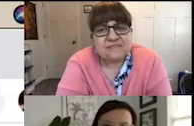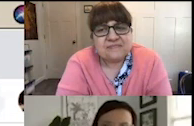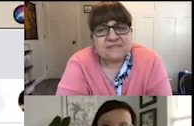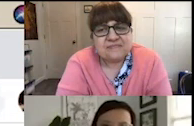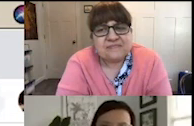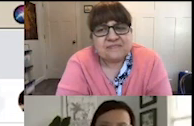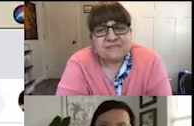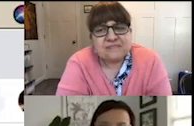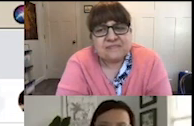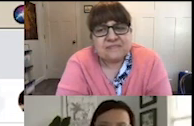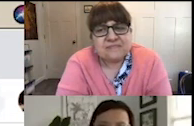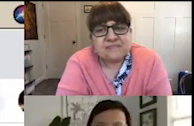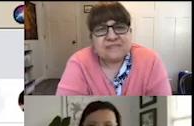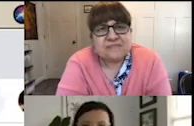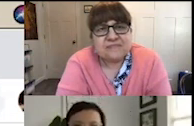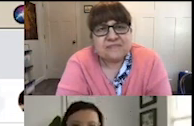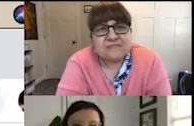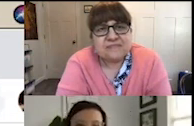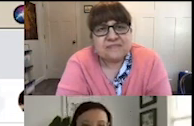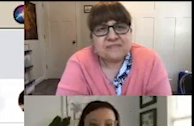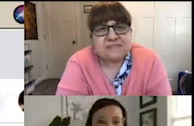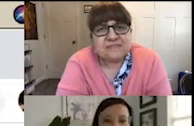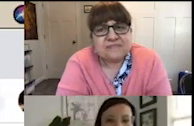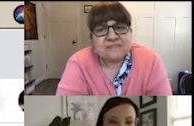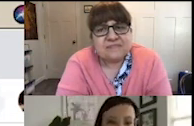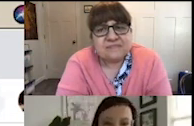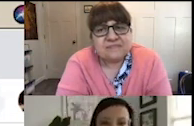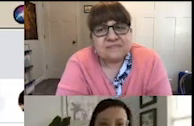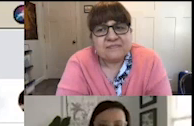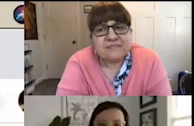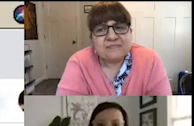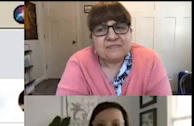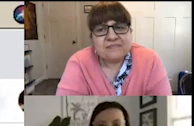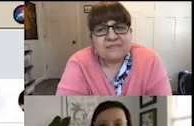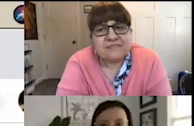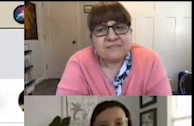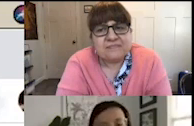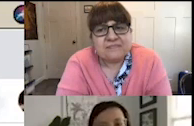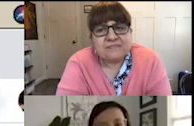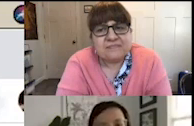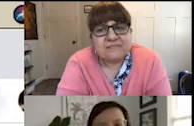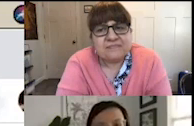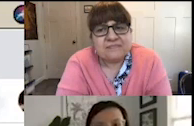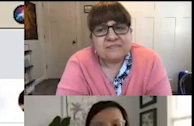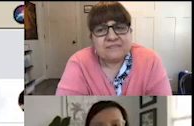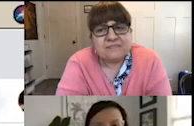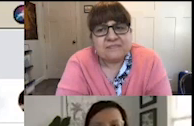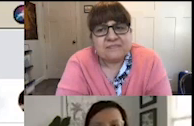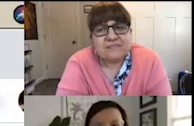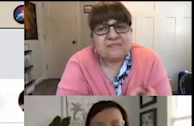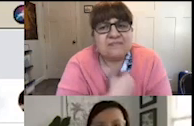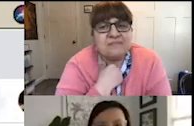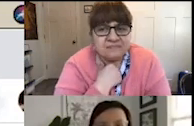You know, because there is more moral responsibility on behalf of the designer. And the only other thing that I would say